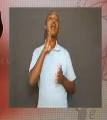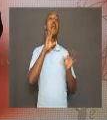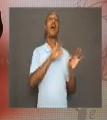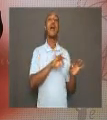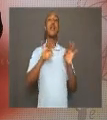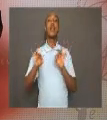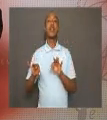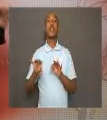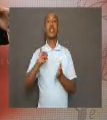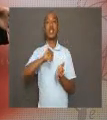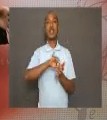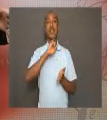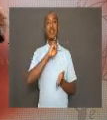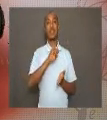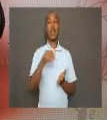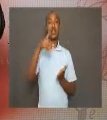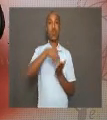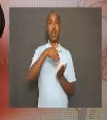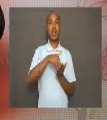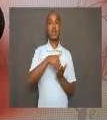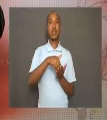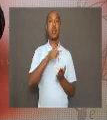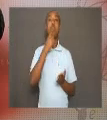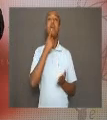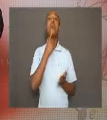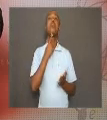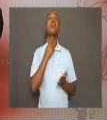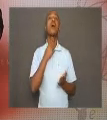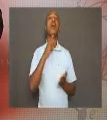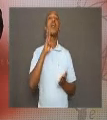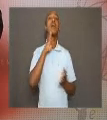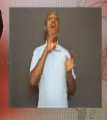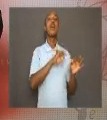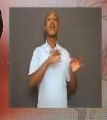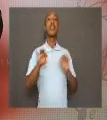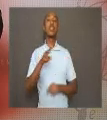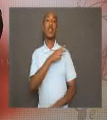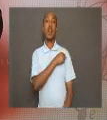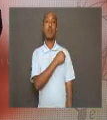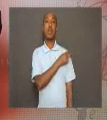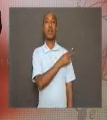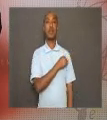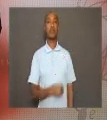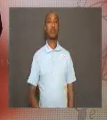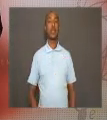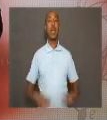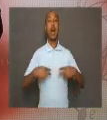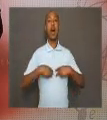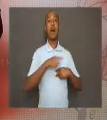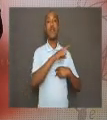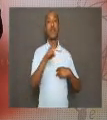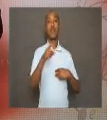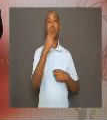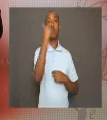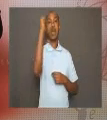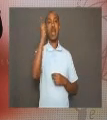salt is, as well as oral rehydration therapy. Have you or anyone